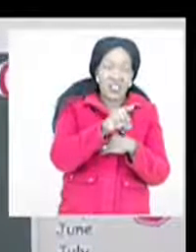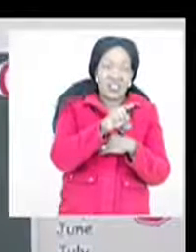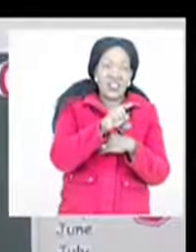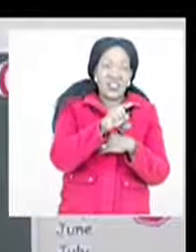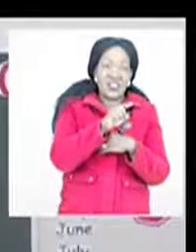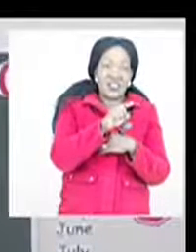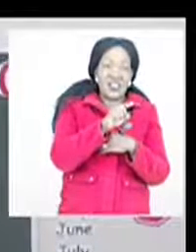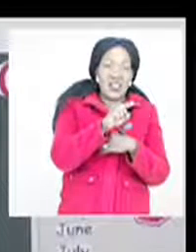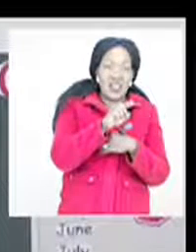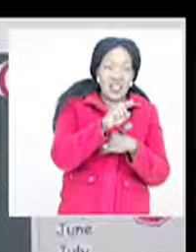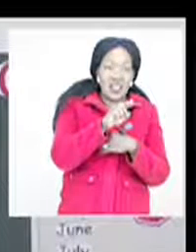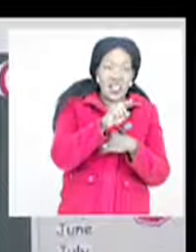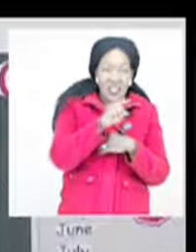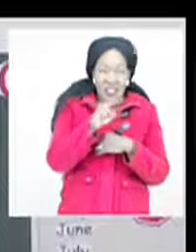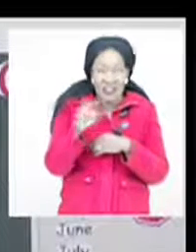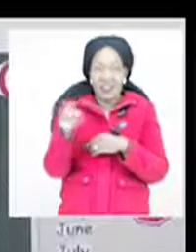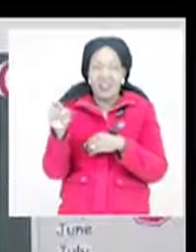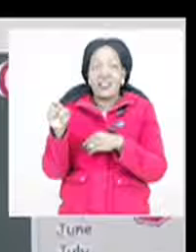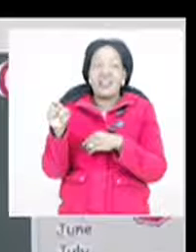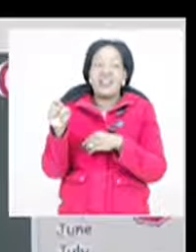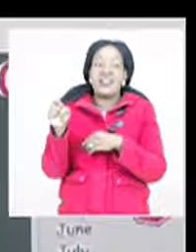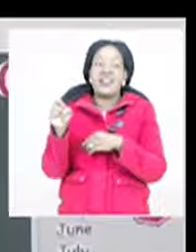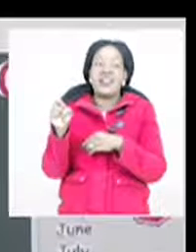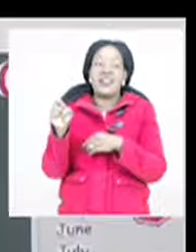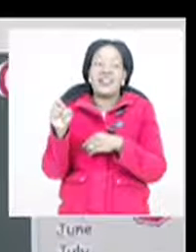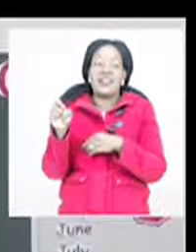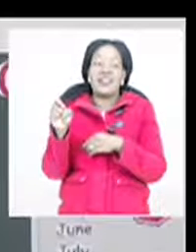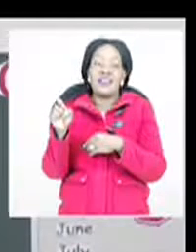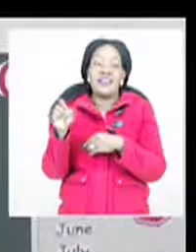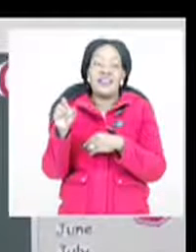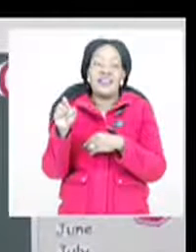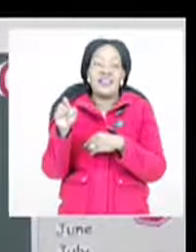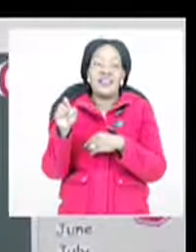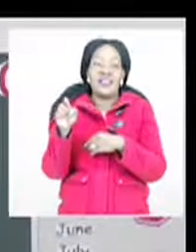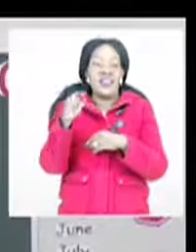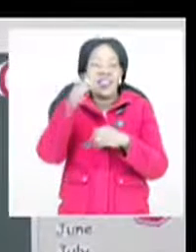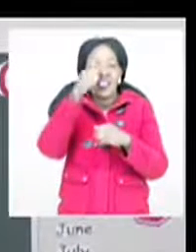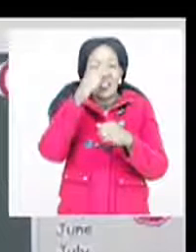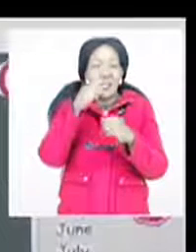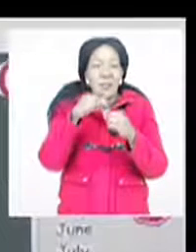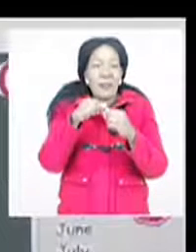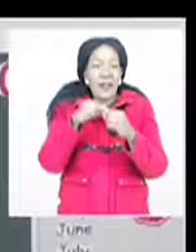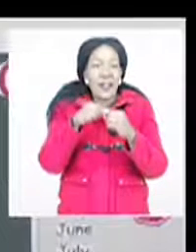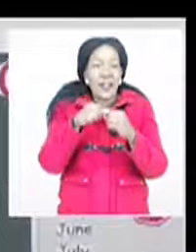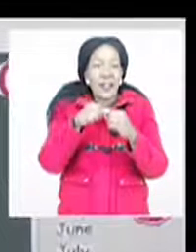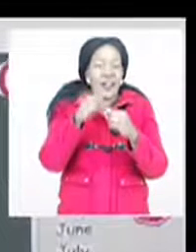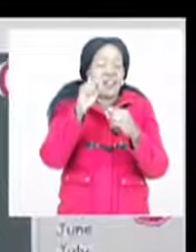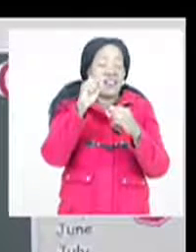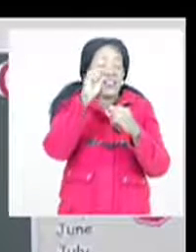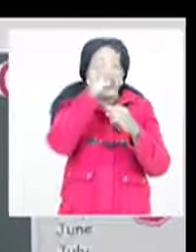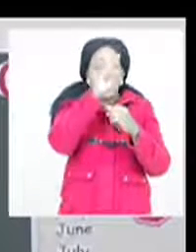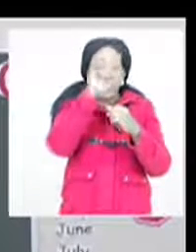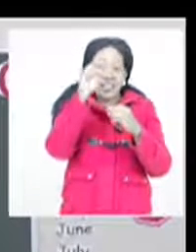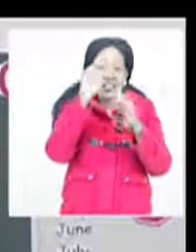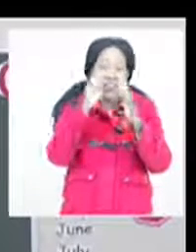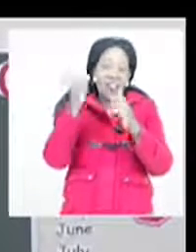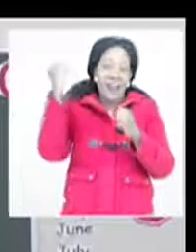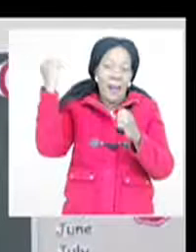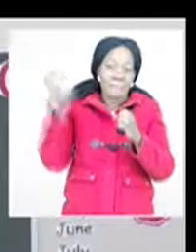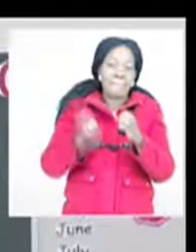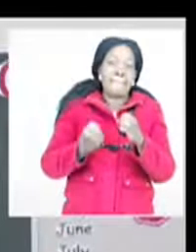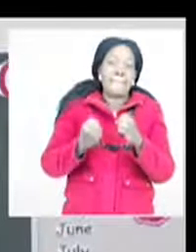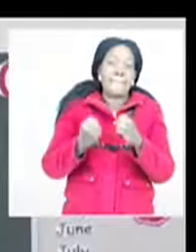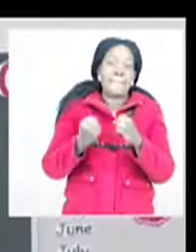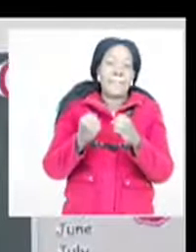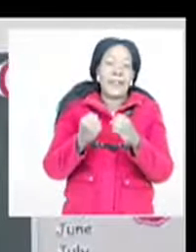in the middle, and a straight line again. Remember, uppercase Z and lowercase